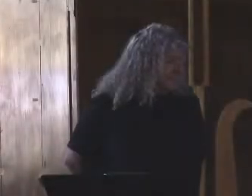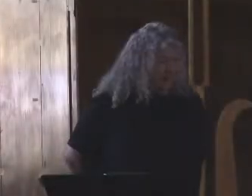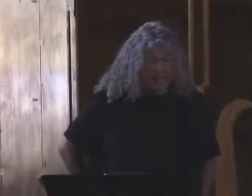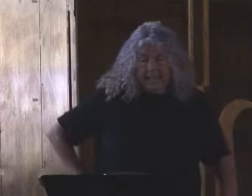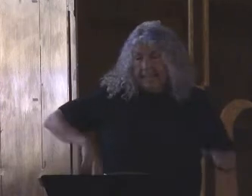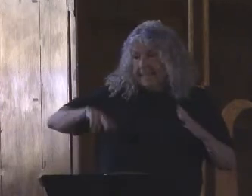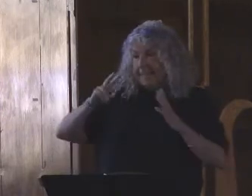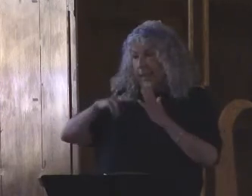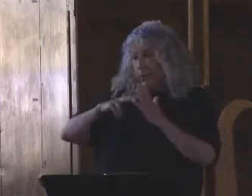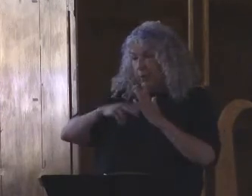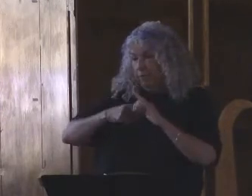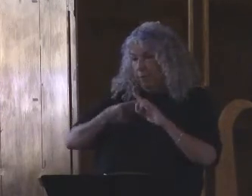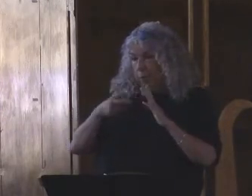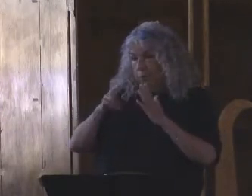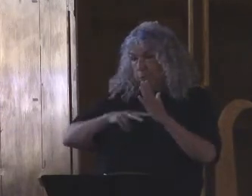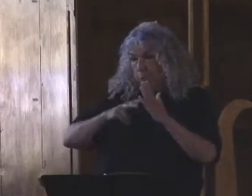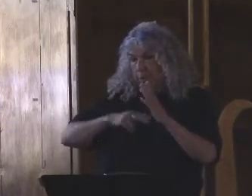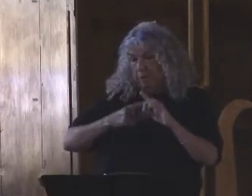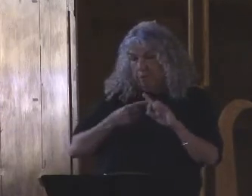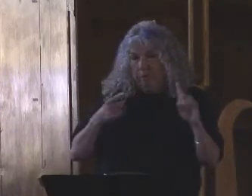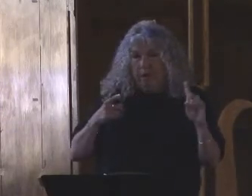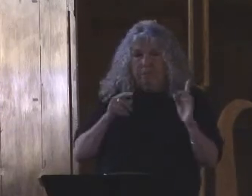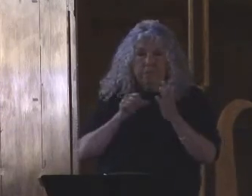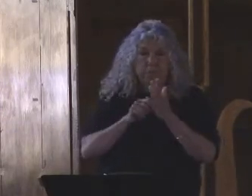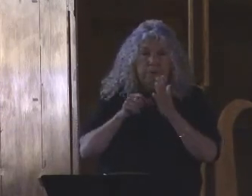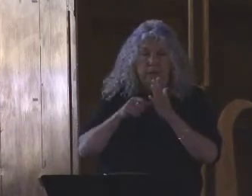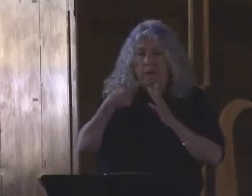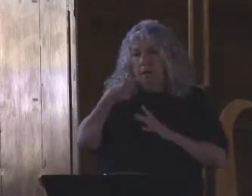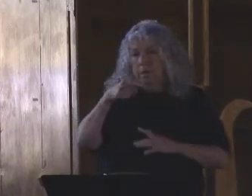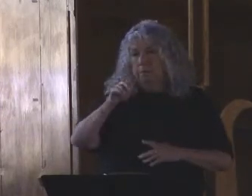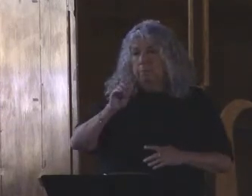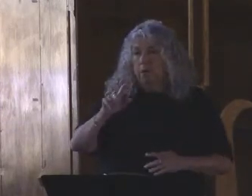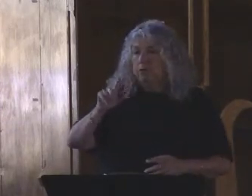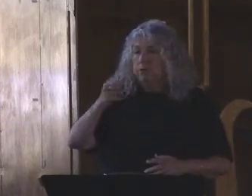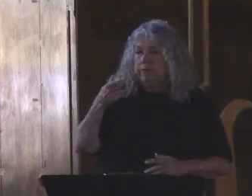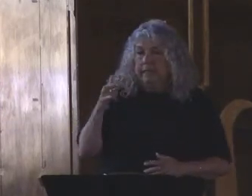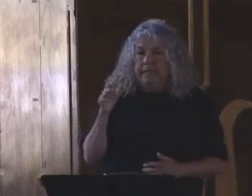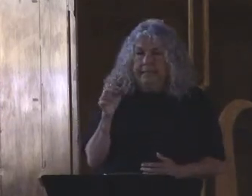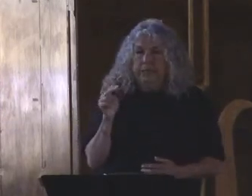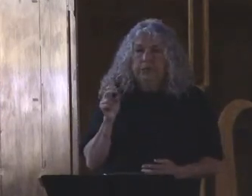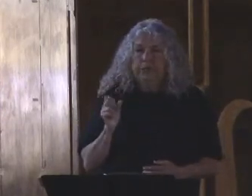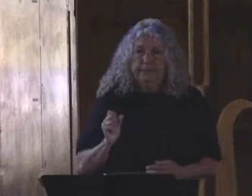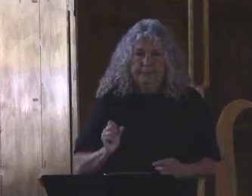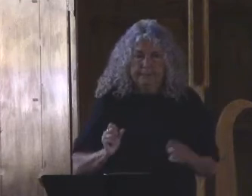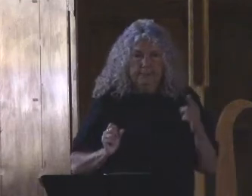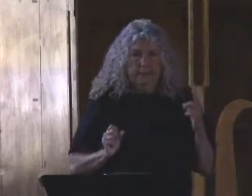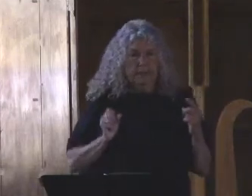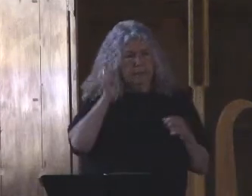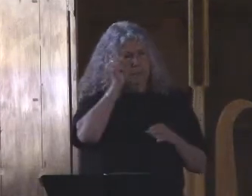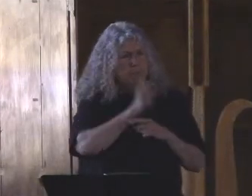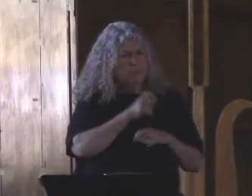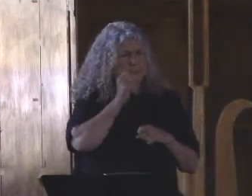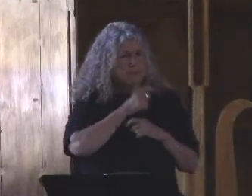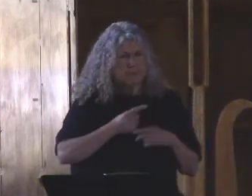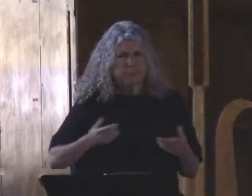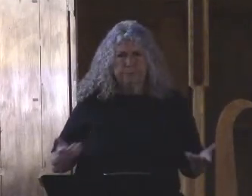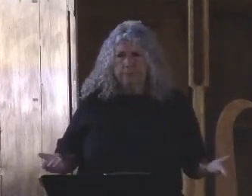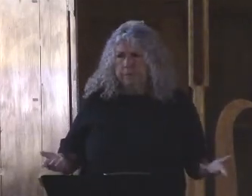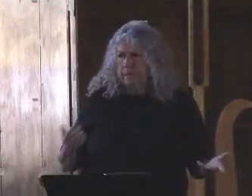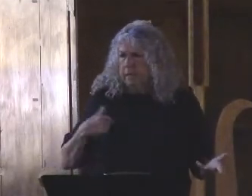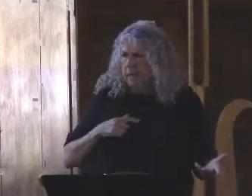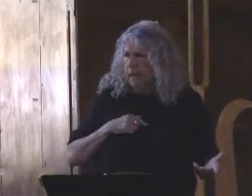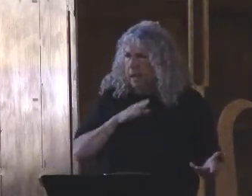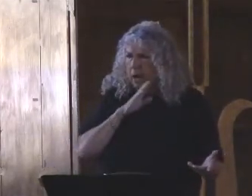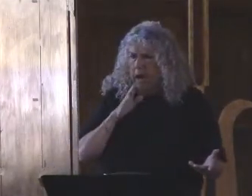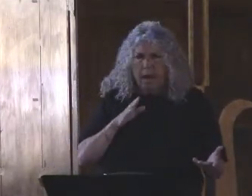The second reading is a reading from the letter of Paul to the Galatians. Brothers and sisters, may